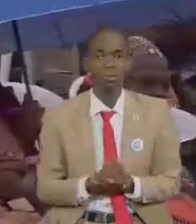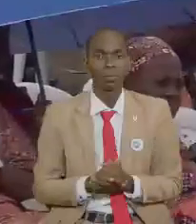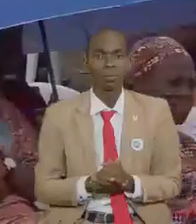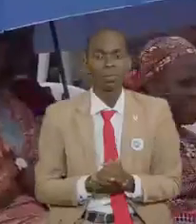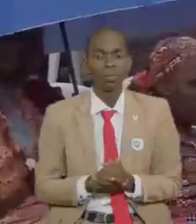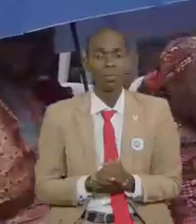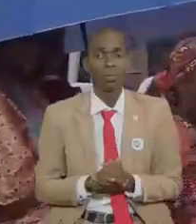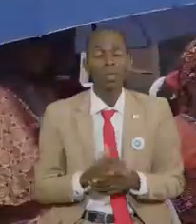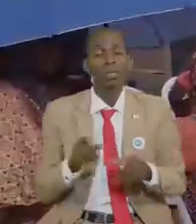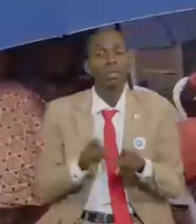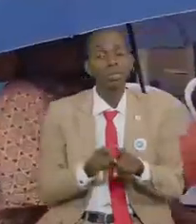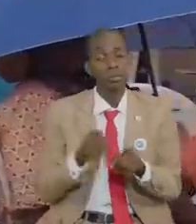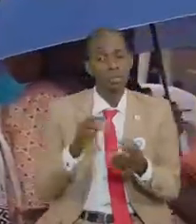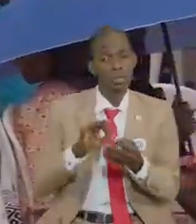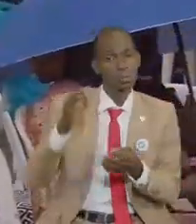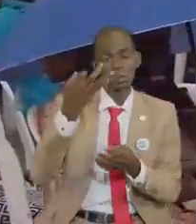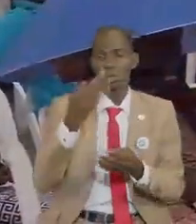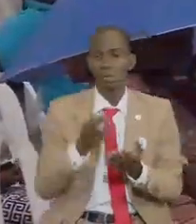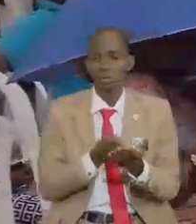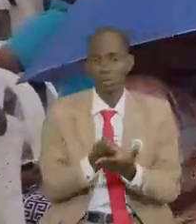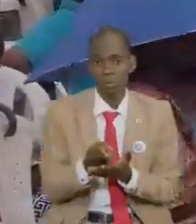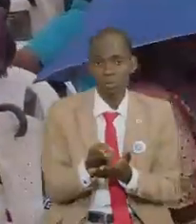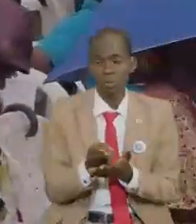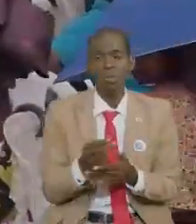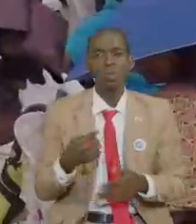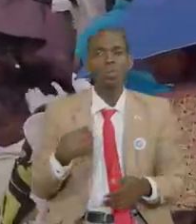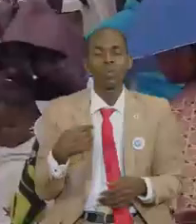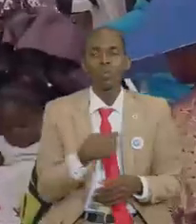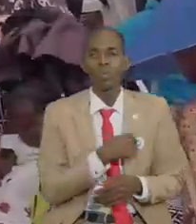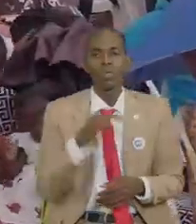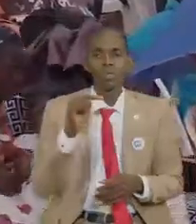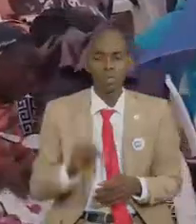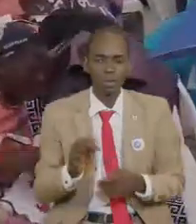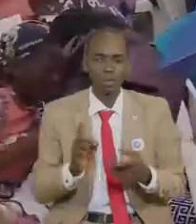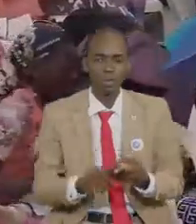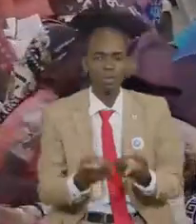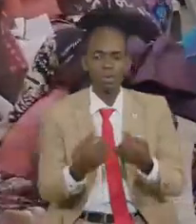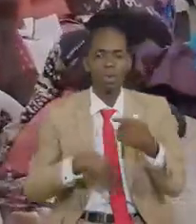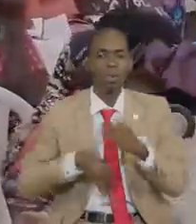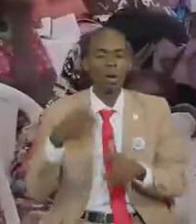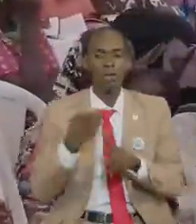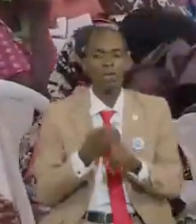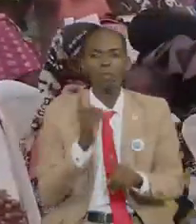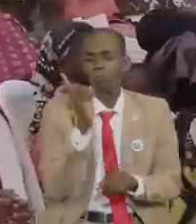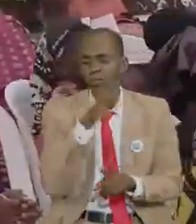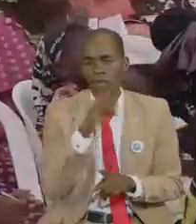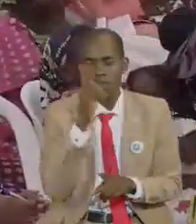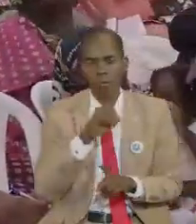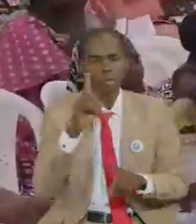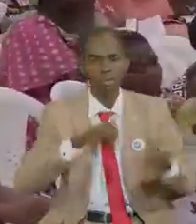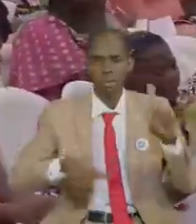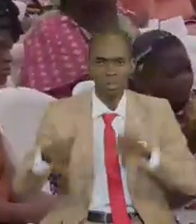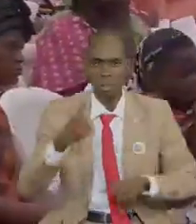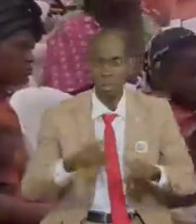Even the Spirit of truth. We have to come out of falsehood before the Spirit of truth